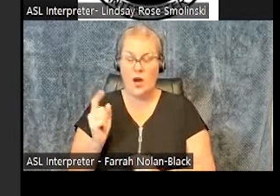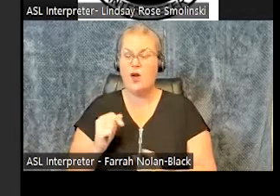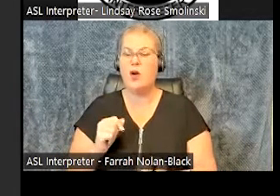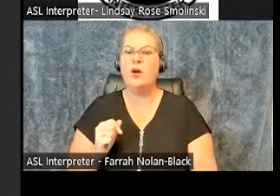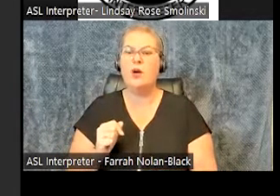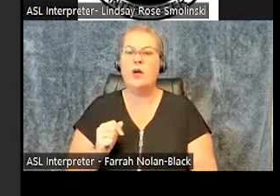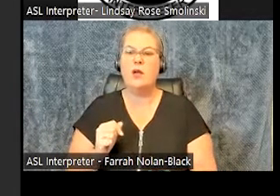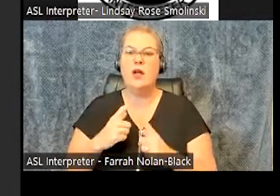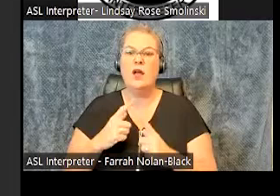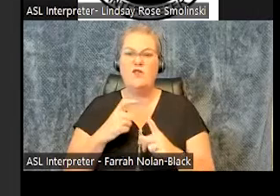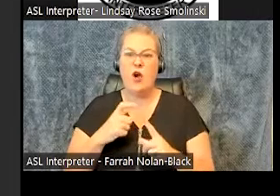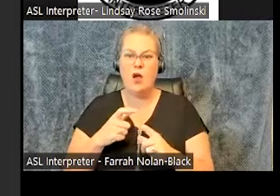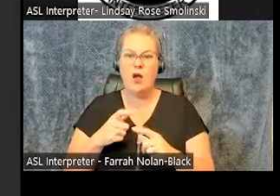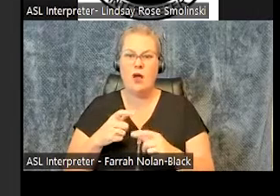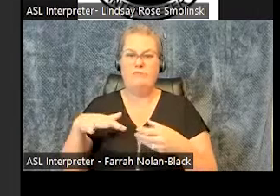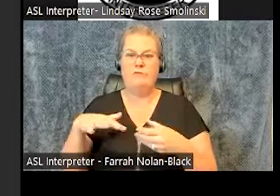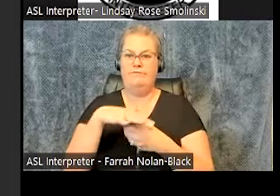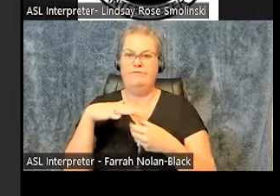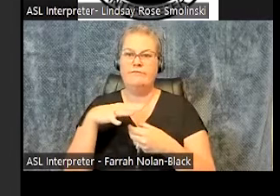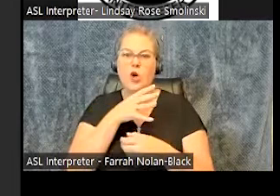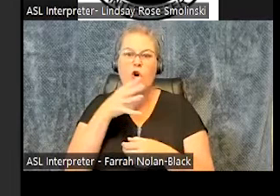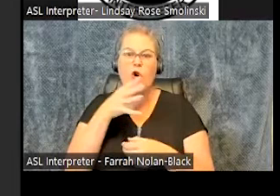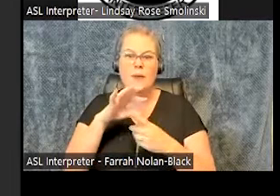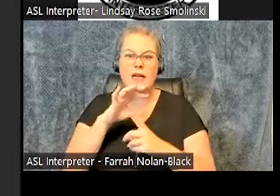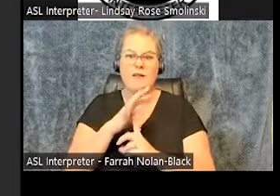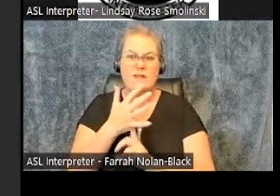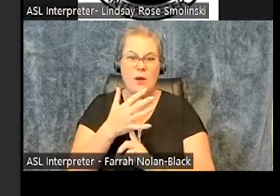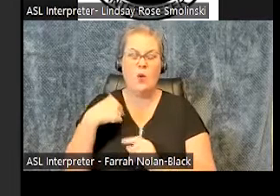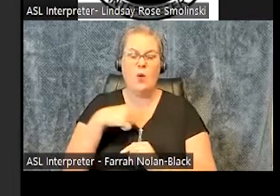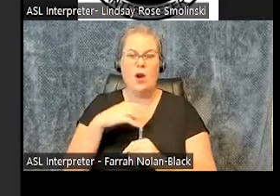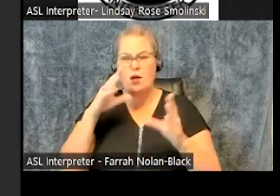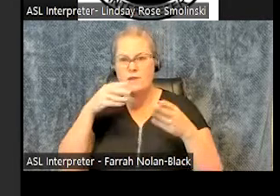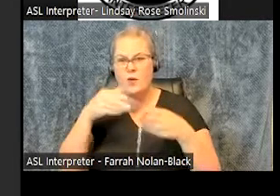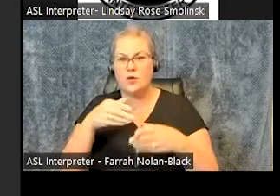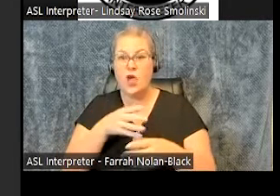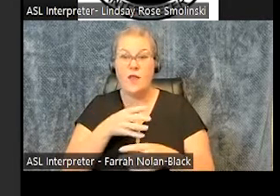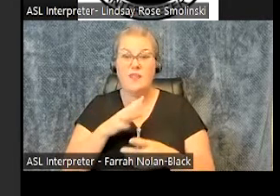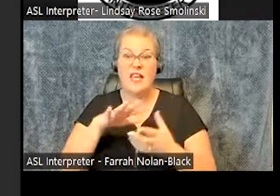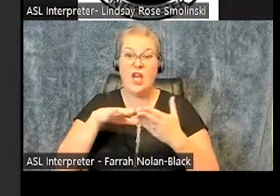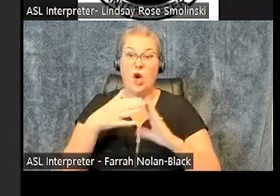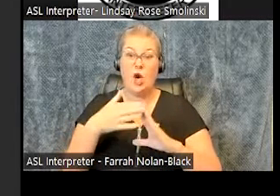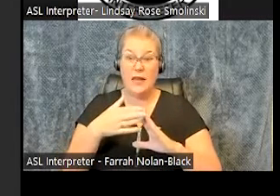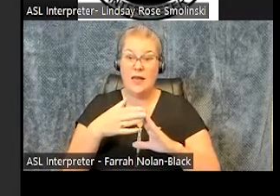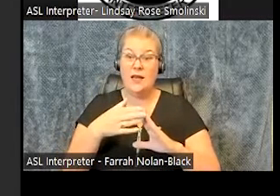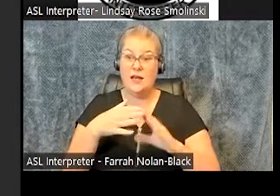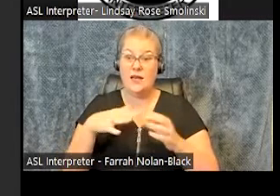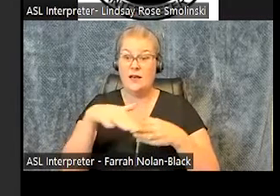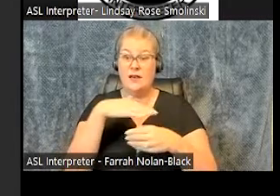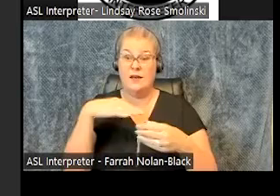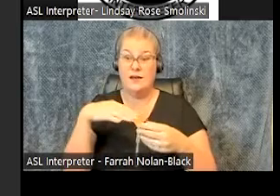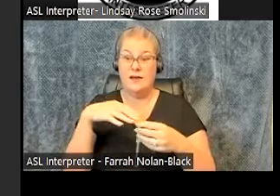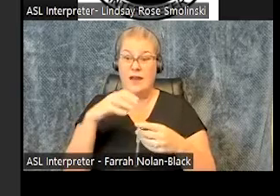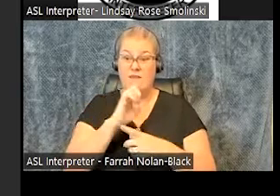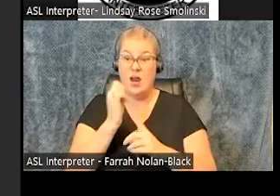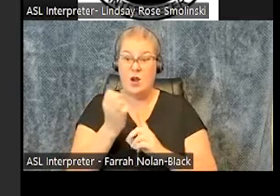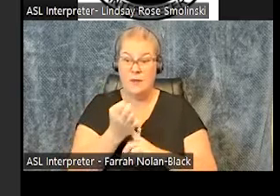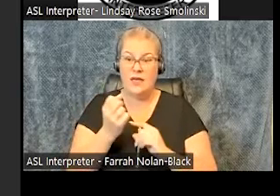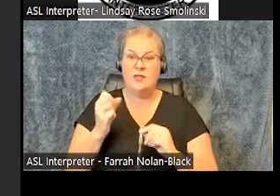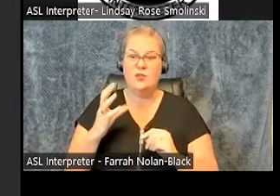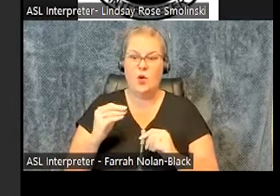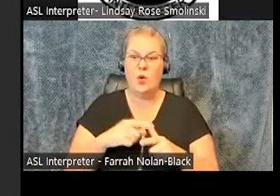urban environment. Primarily, we're going to focus on the urban forest. But if you look around you here, even inside of the freight and salvage, you'll